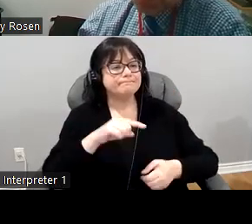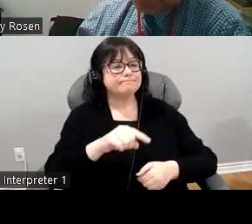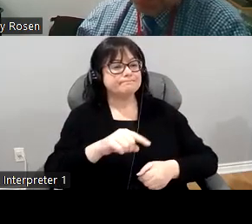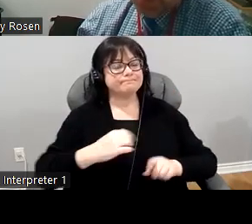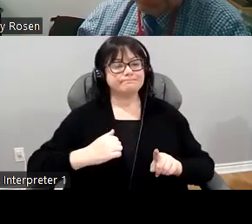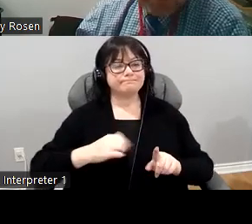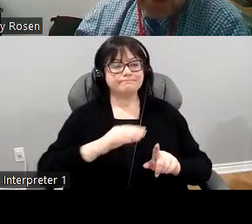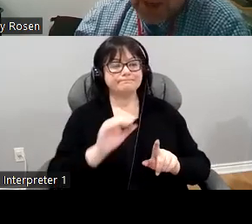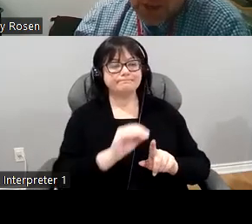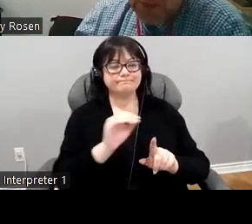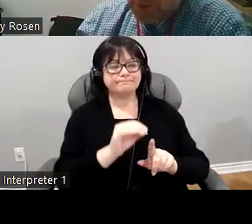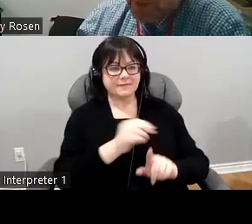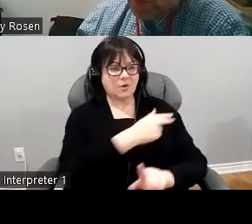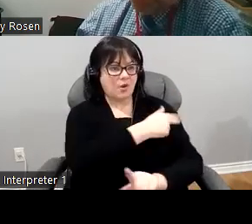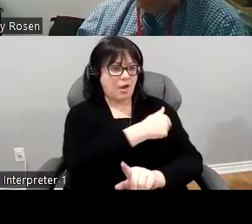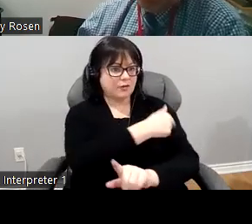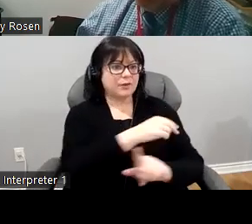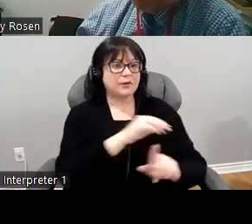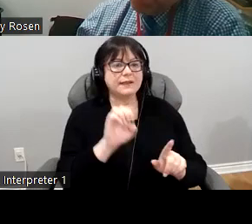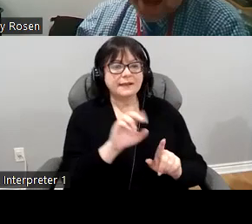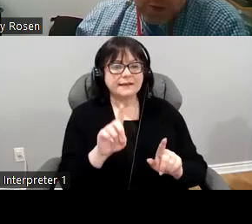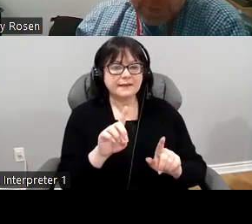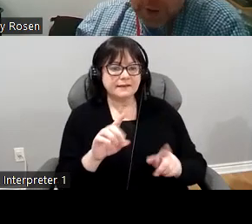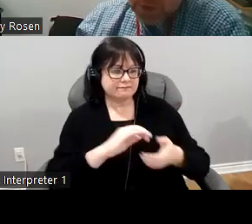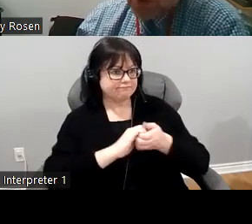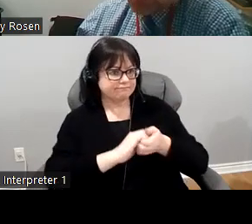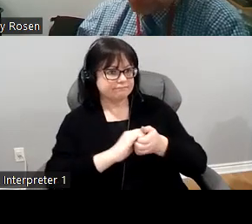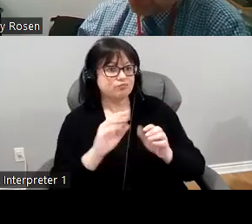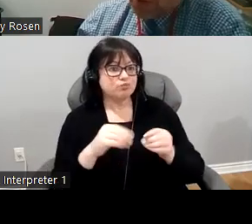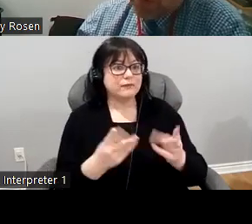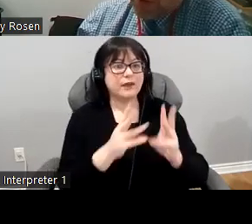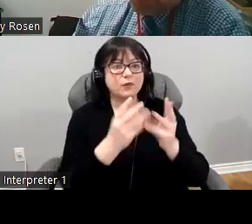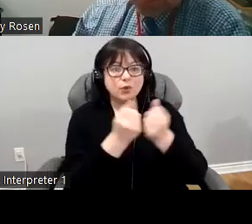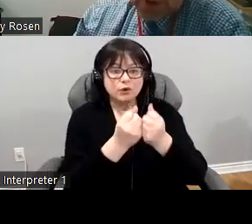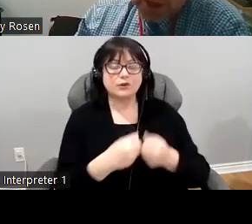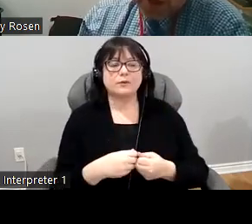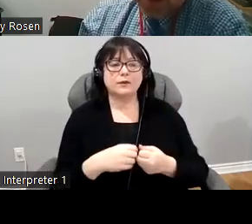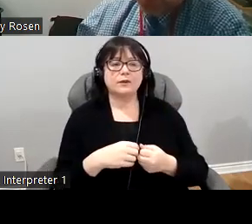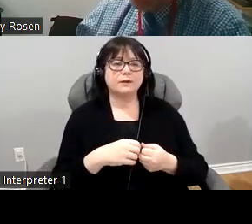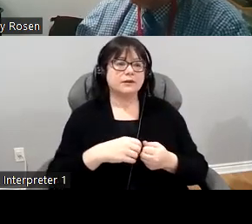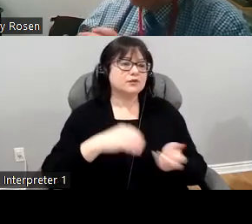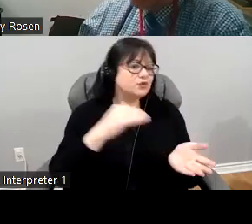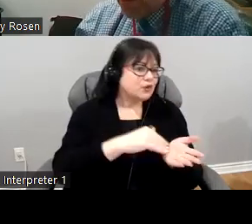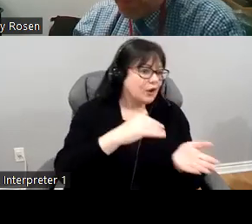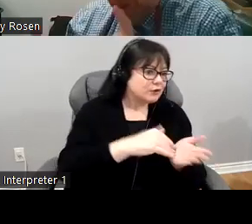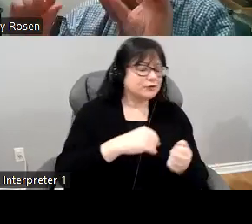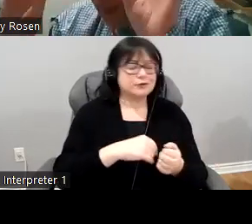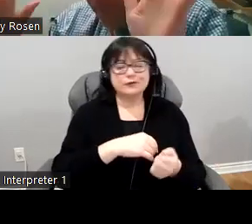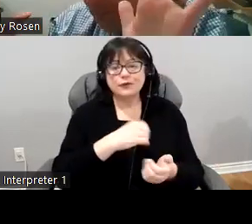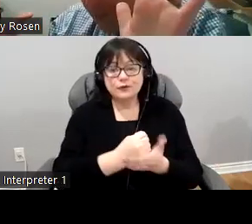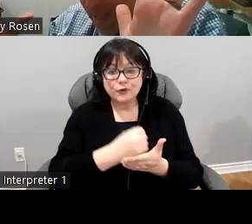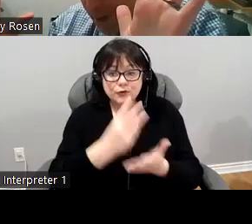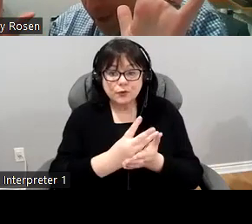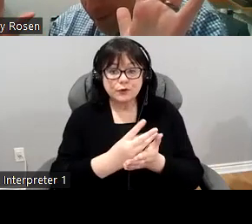departments, if those are things that you think would be helpful. Medical folks, social work folks, nursing. We are developing,